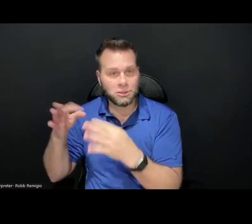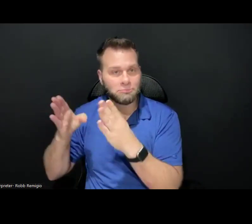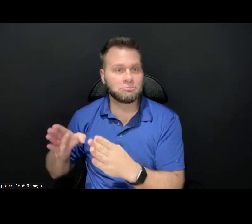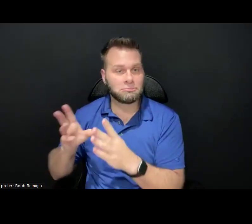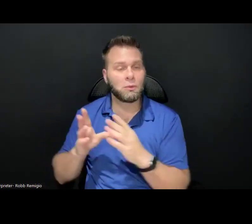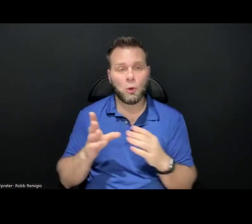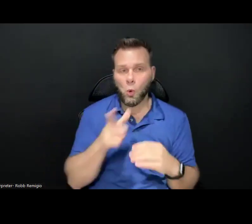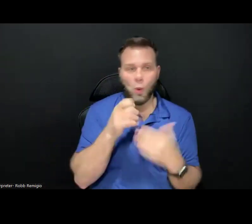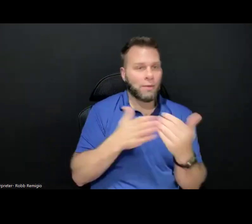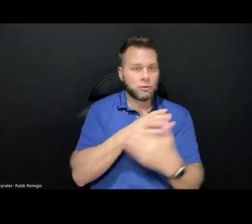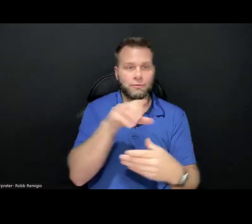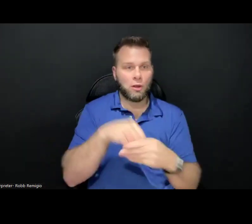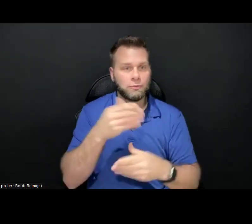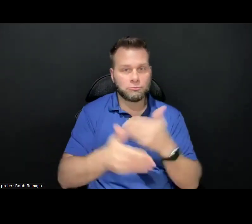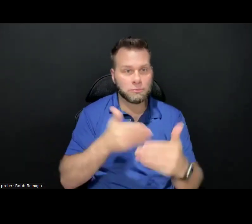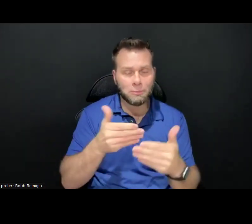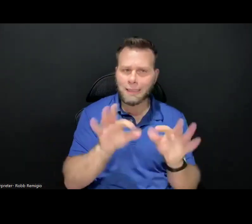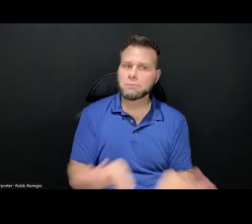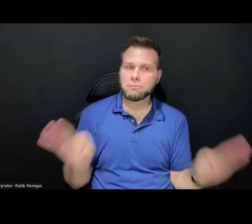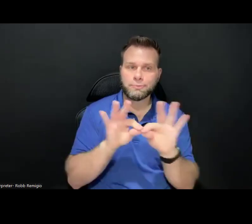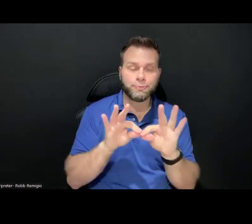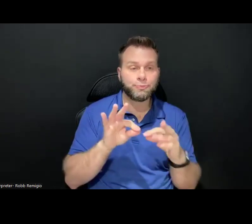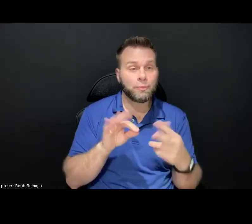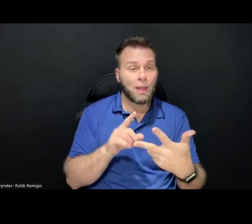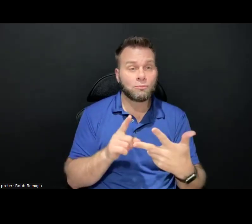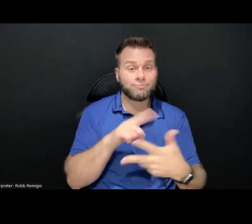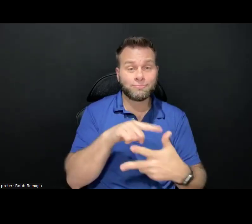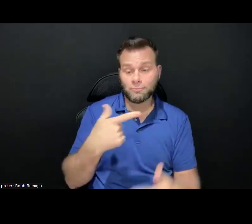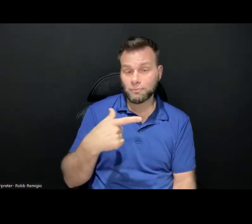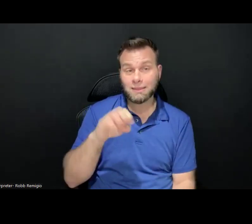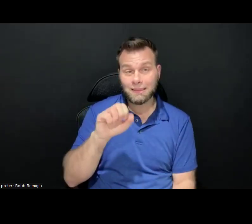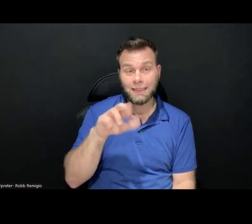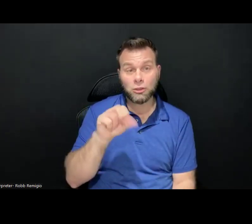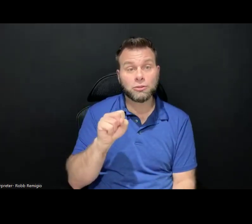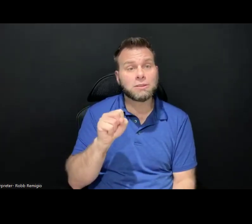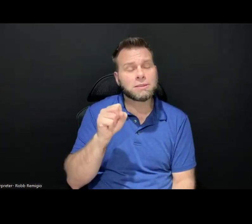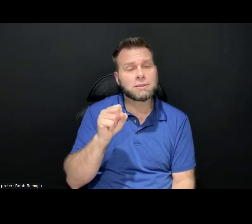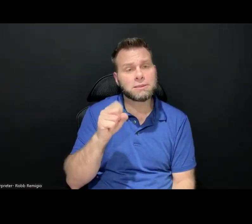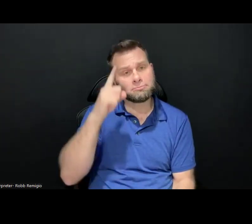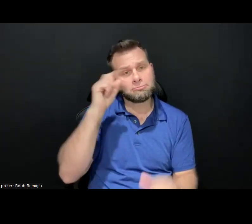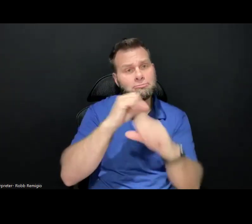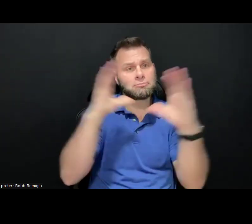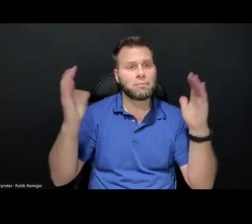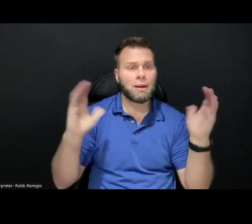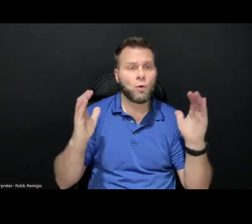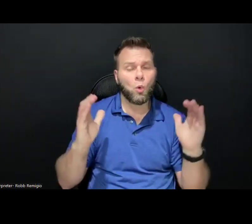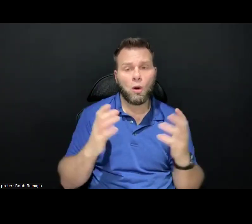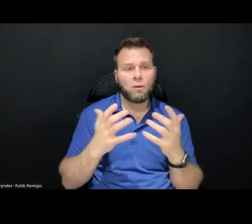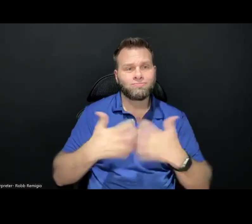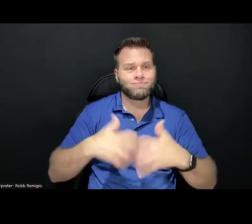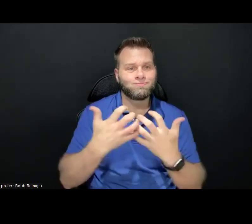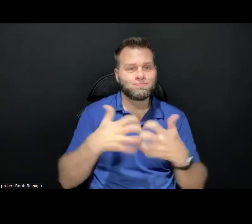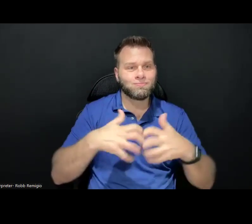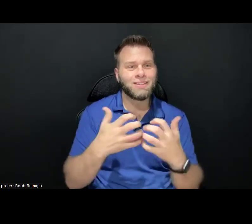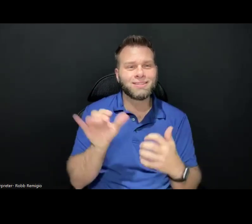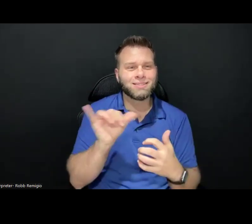another critical piece. So, and back to that gears metaphor that you saw earlier on the slides, funders often think about this as kind of a virtuous